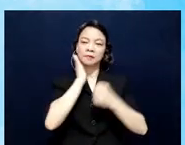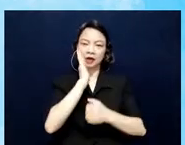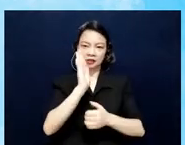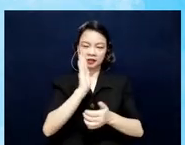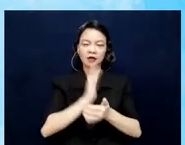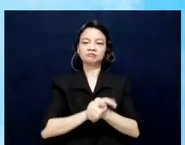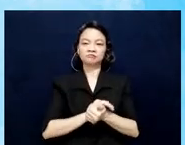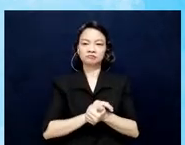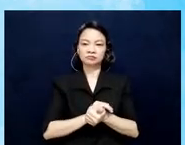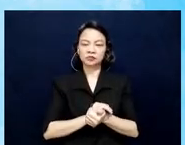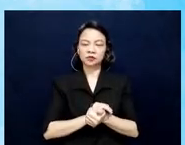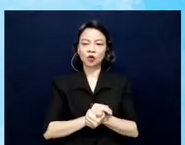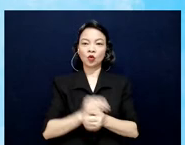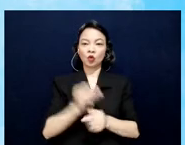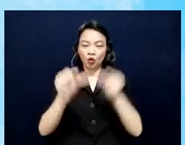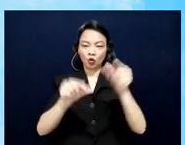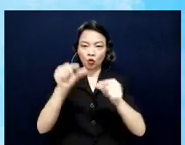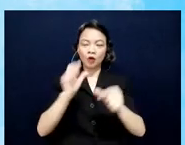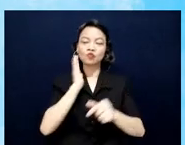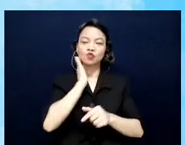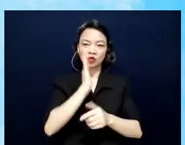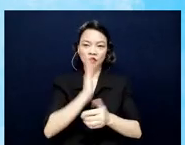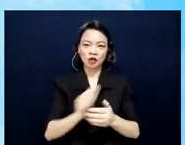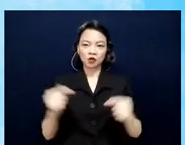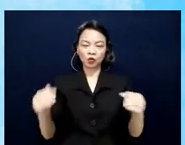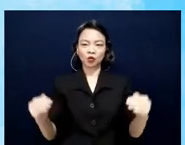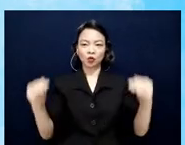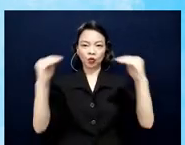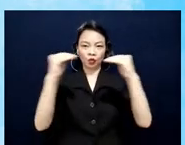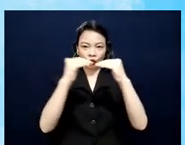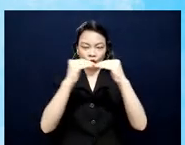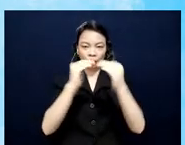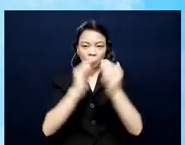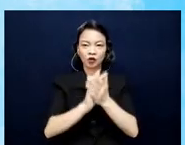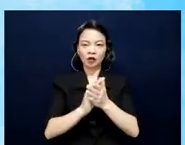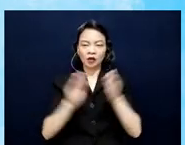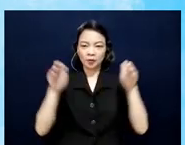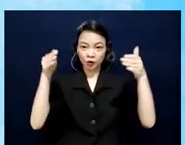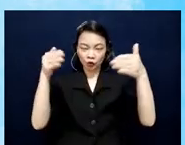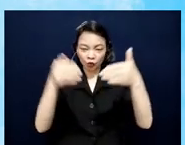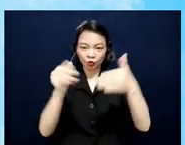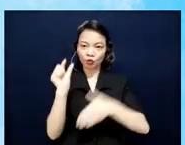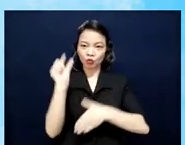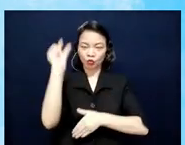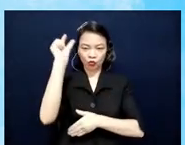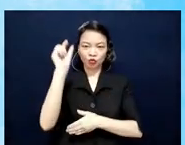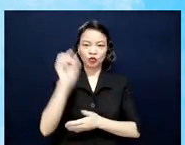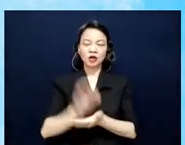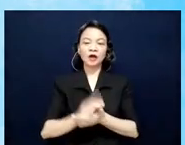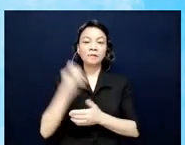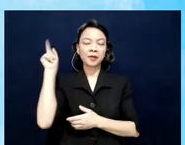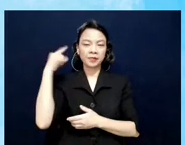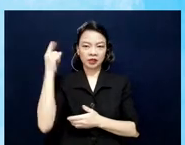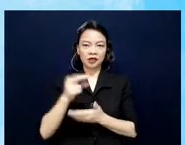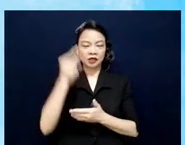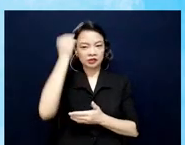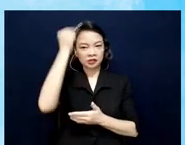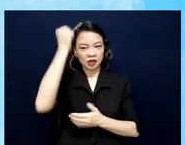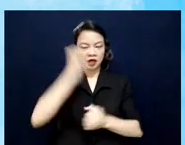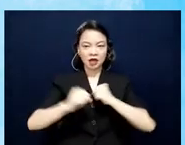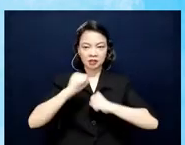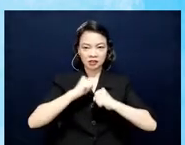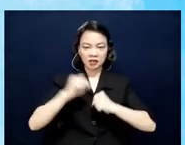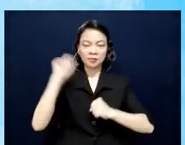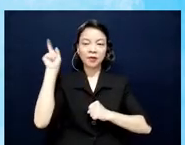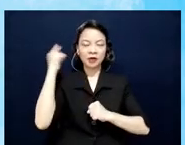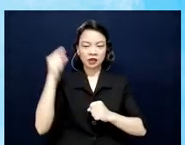the delivery of government's National Action Plan for the Prevention and Management of Non-Communicable Diseases.